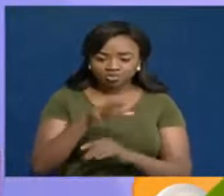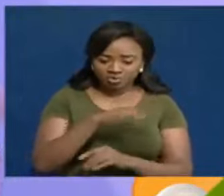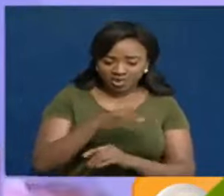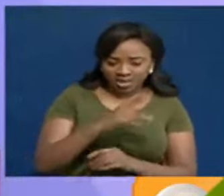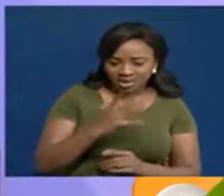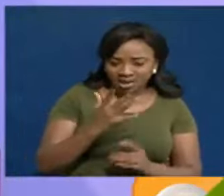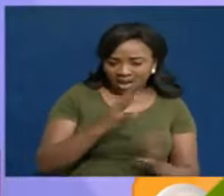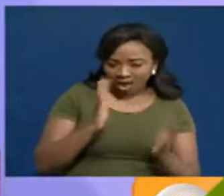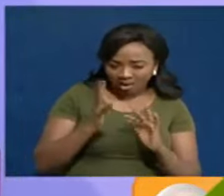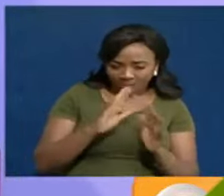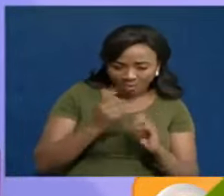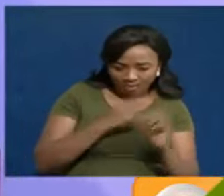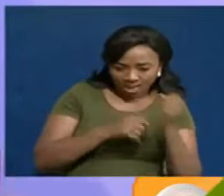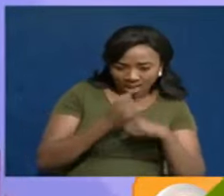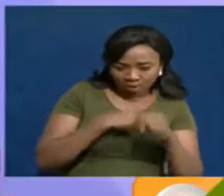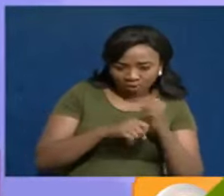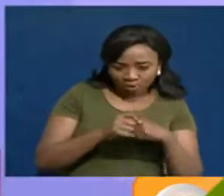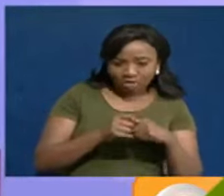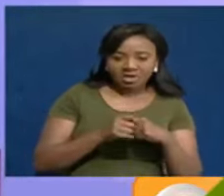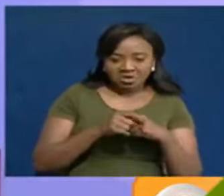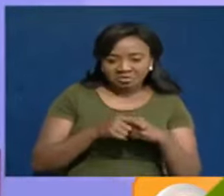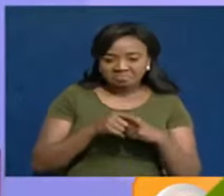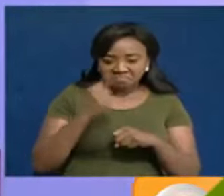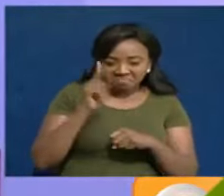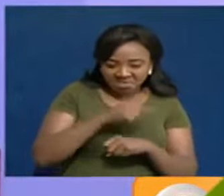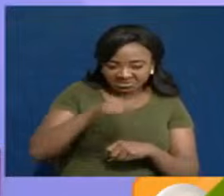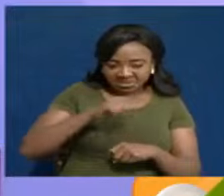avoid the mistakes that I made.